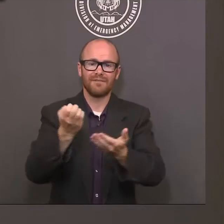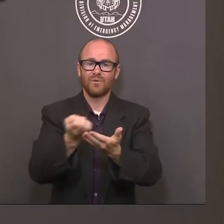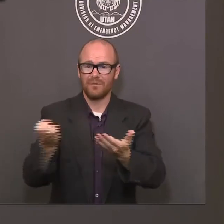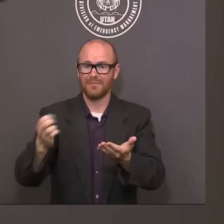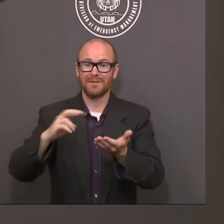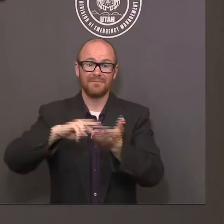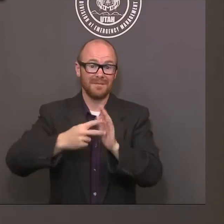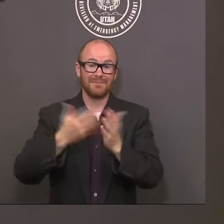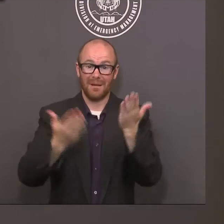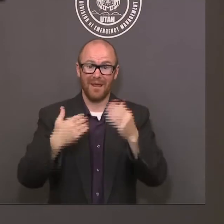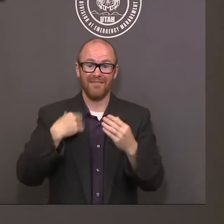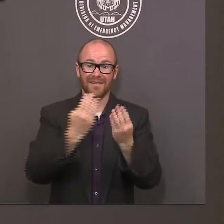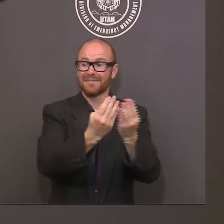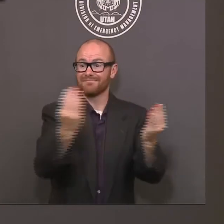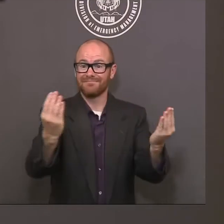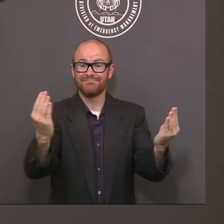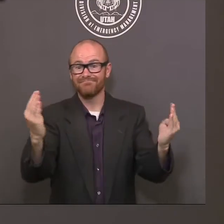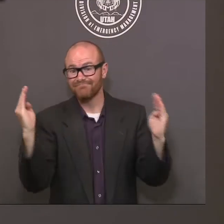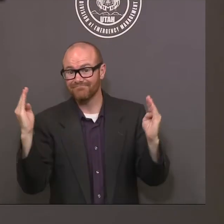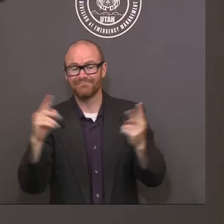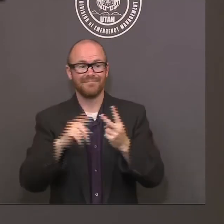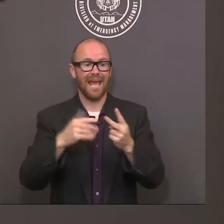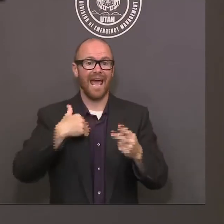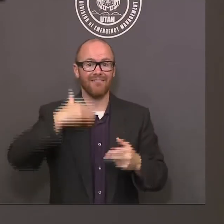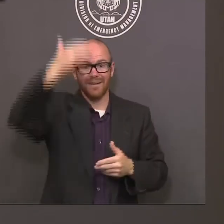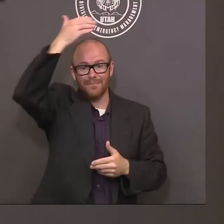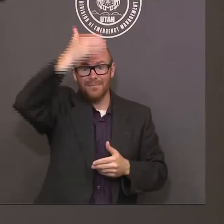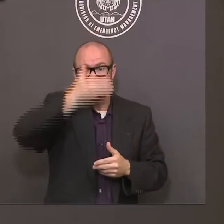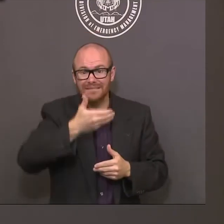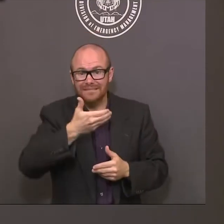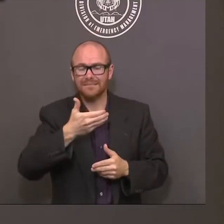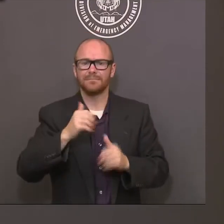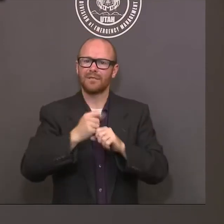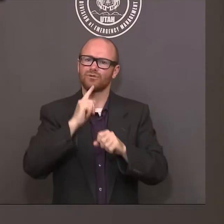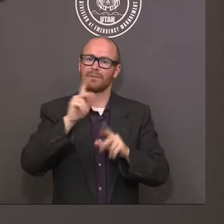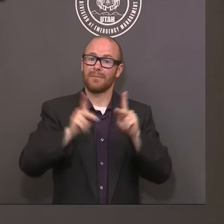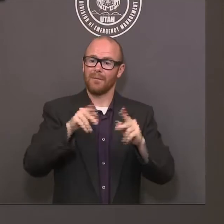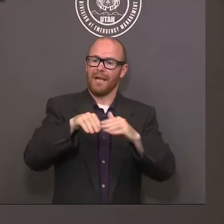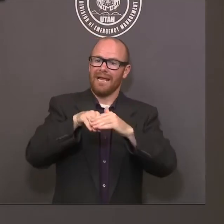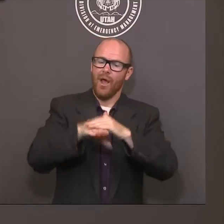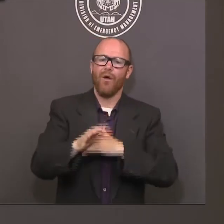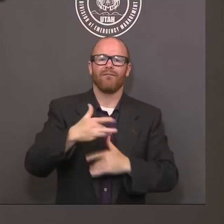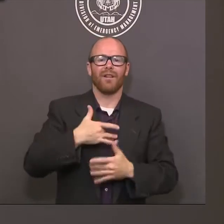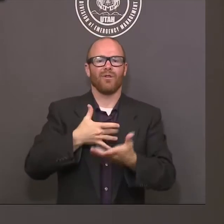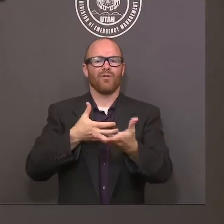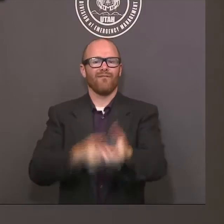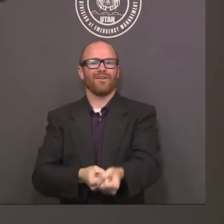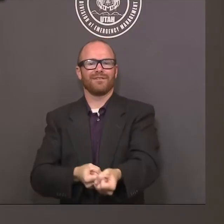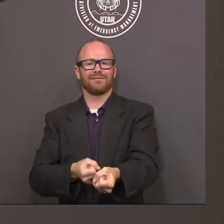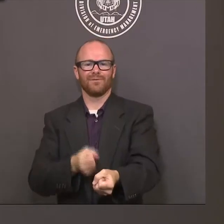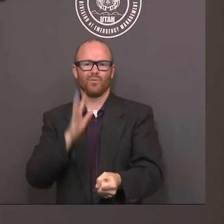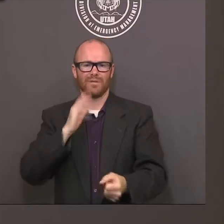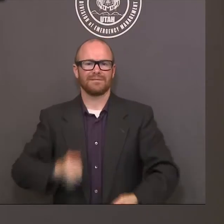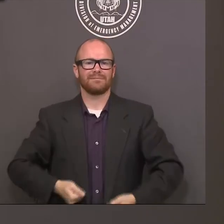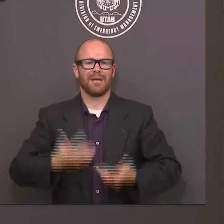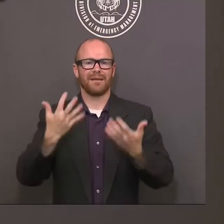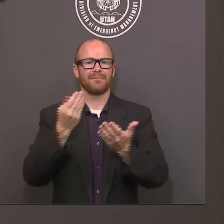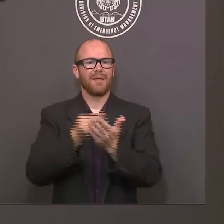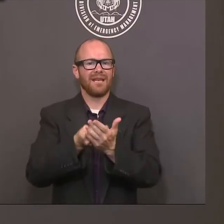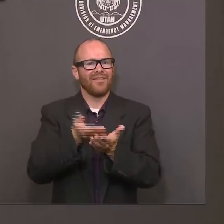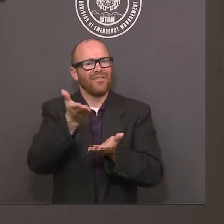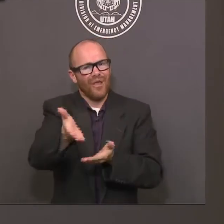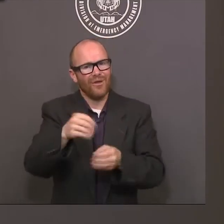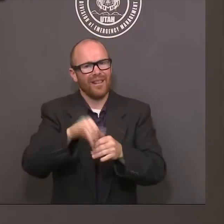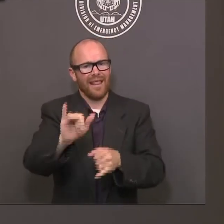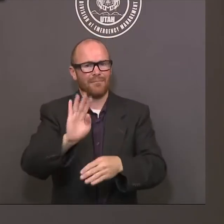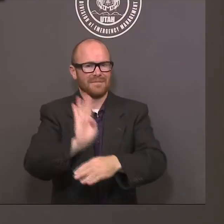control changes, signage, and other things to help safely bring patrons and employees back to work, while still considering that there are teleworking options and